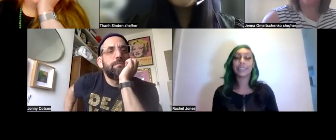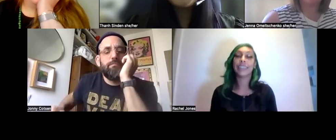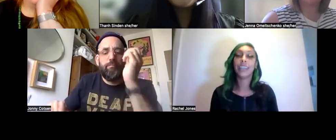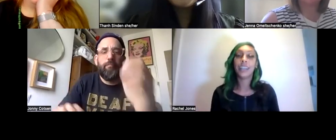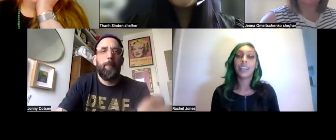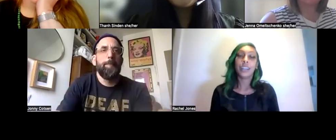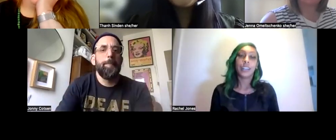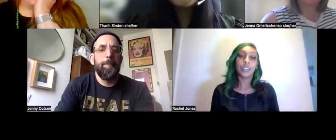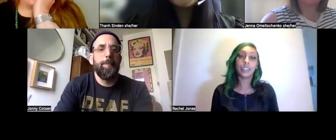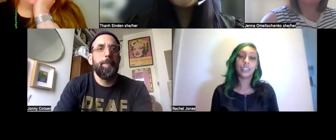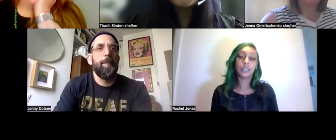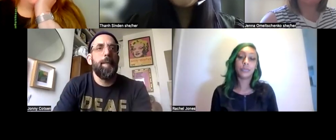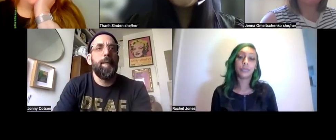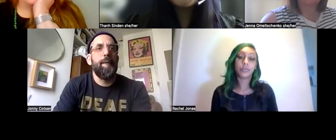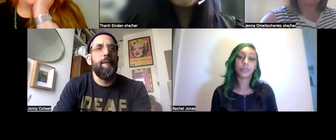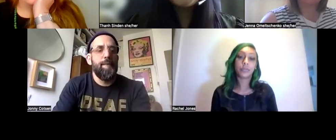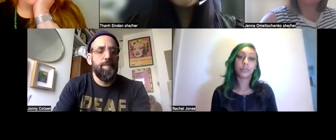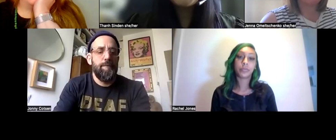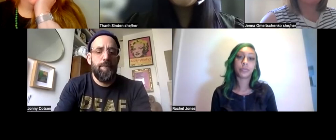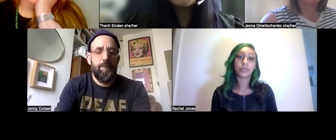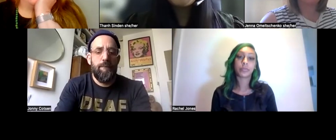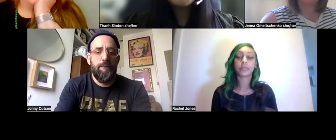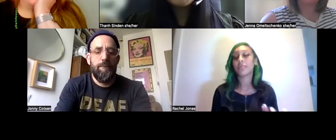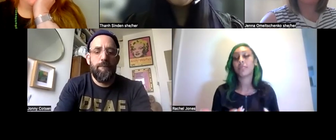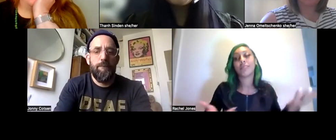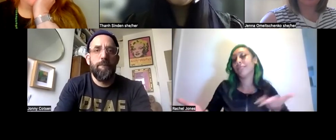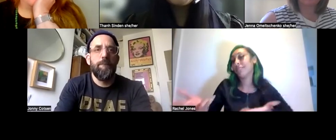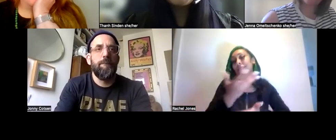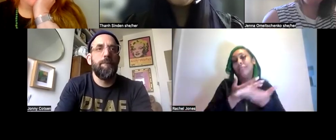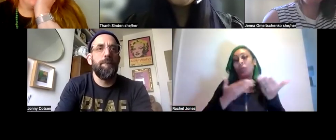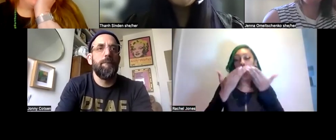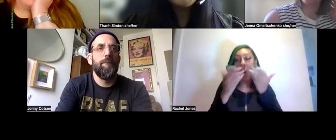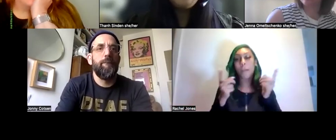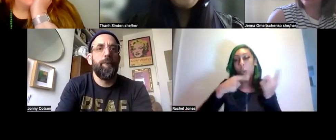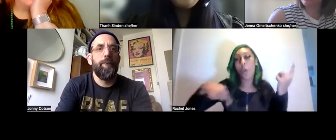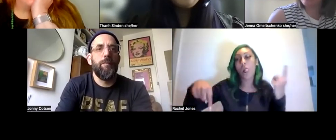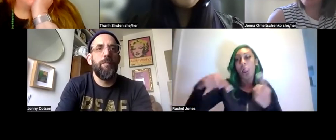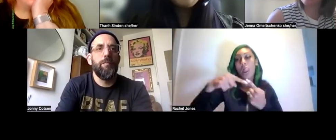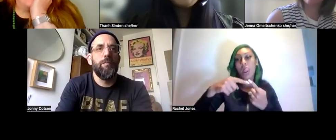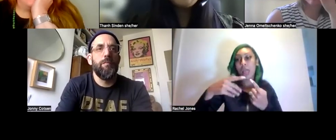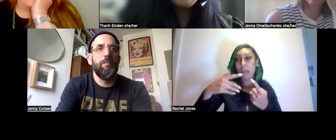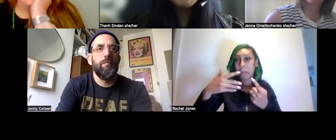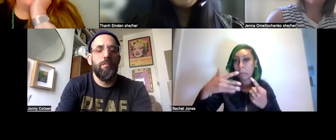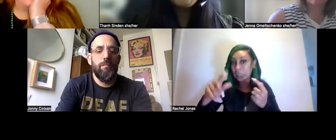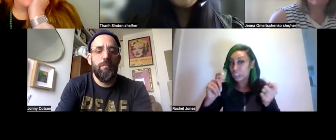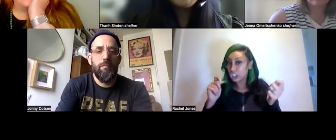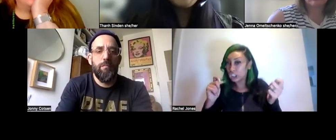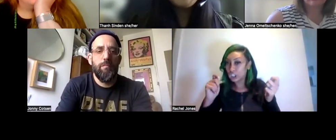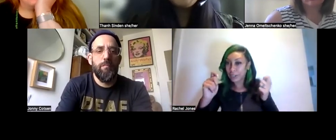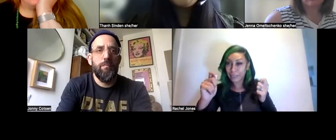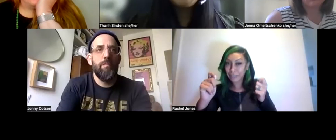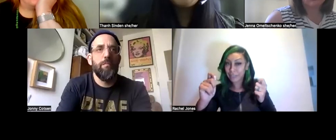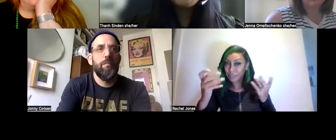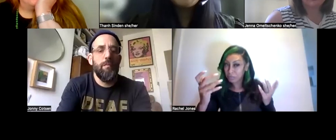And I guess for again, just opening up this up to all of us, has there been a shift? Are we feeling that there